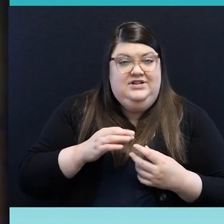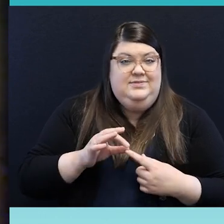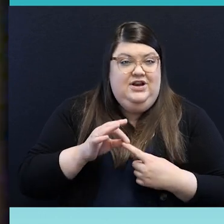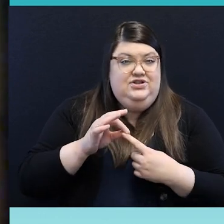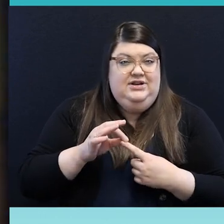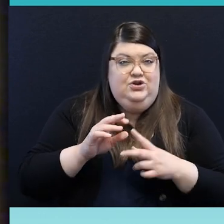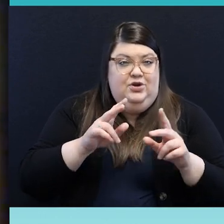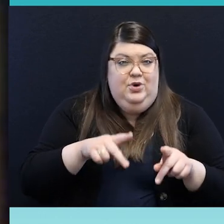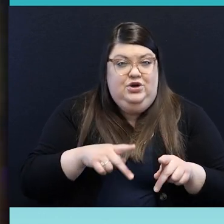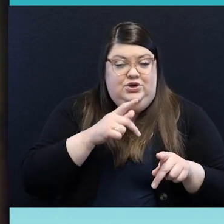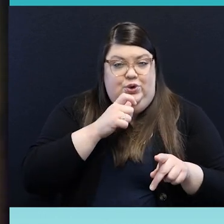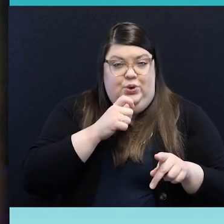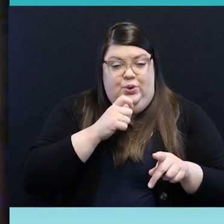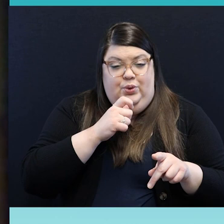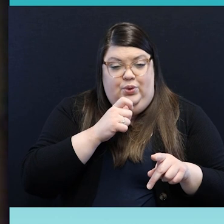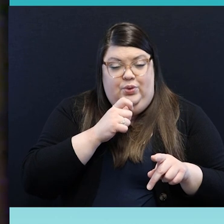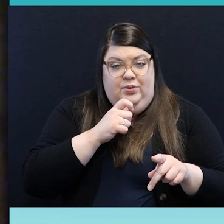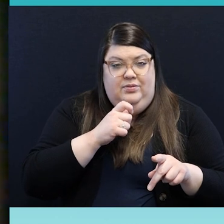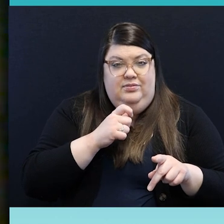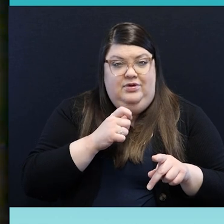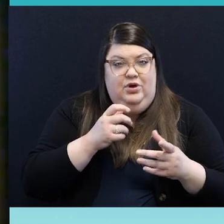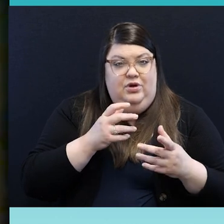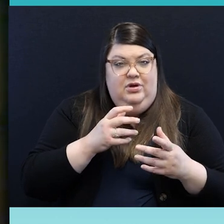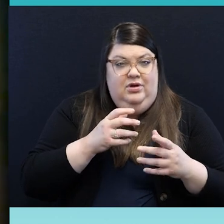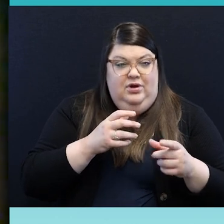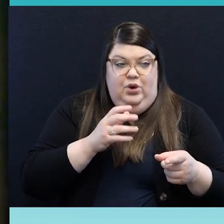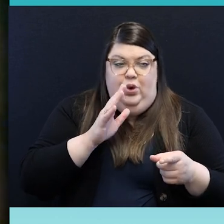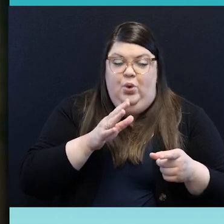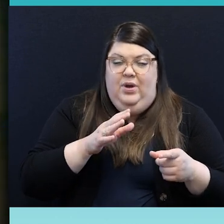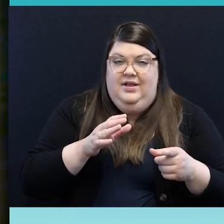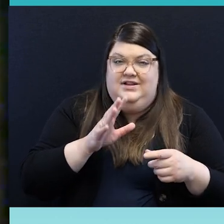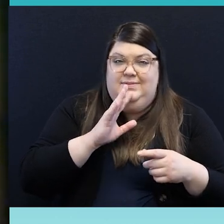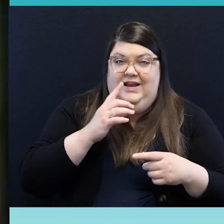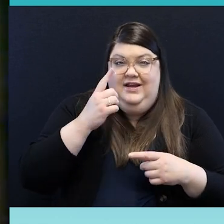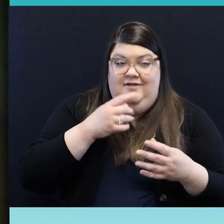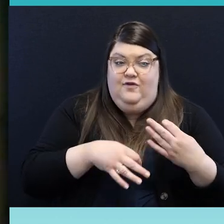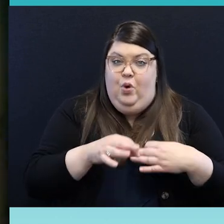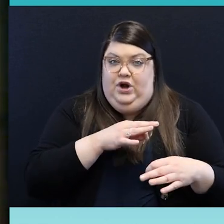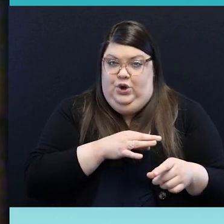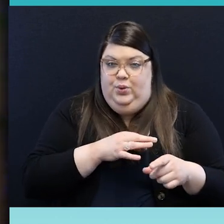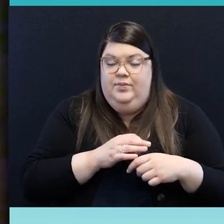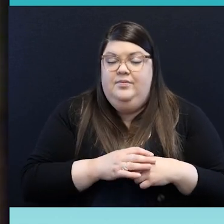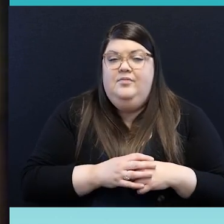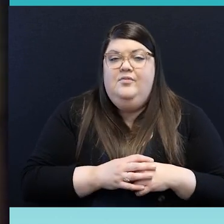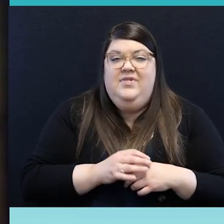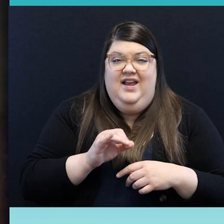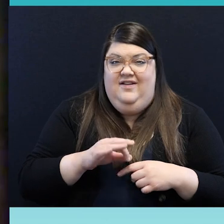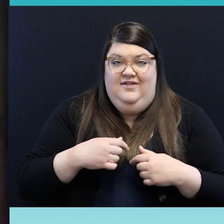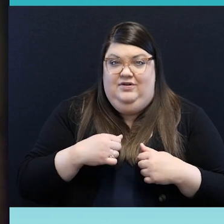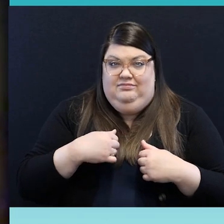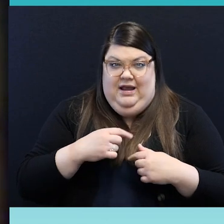especially to the person you choose to speak for you, if you can't speak for yourself, again, it depends